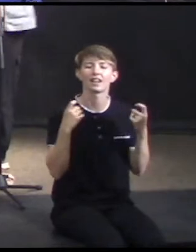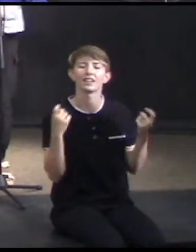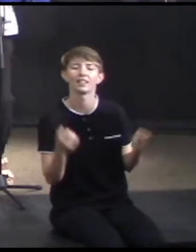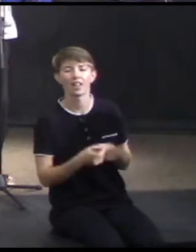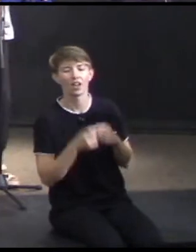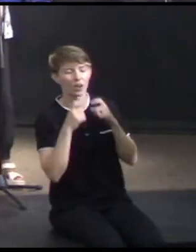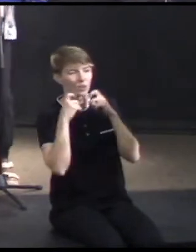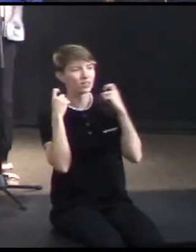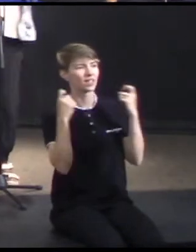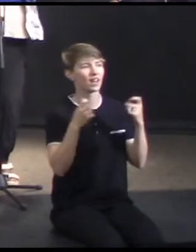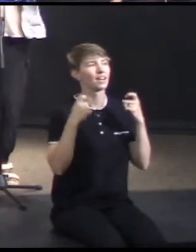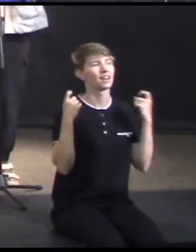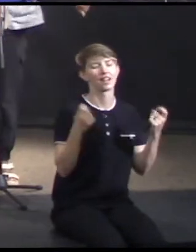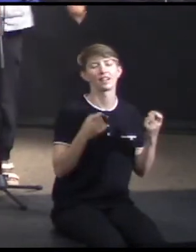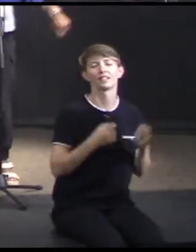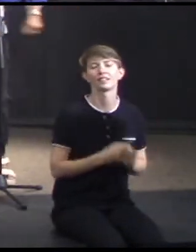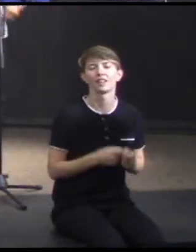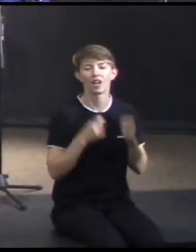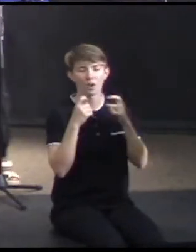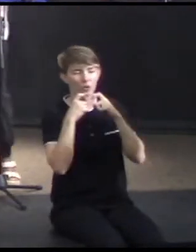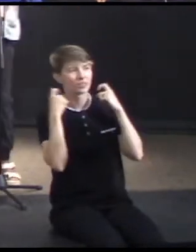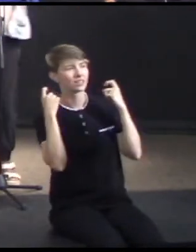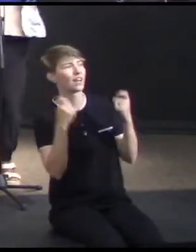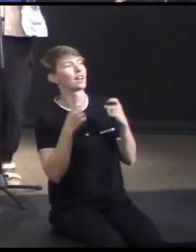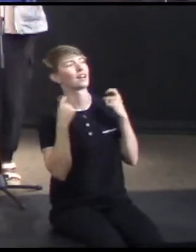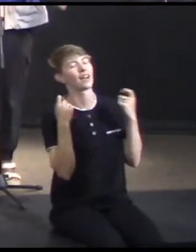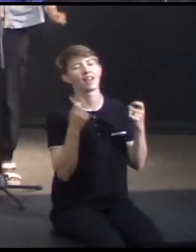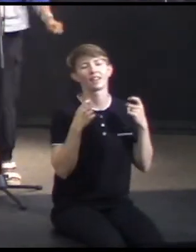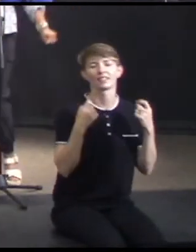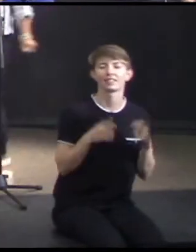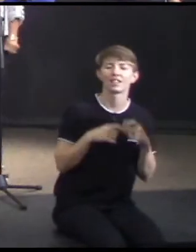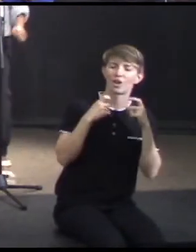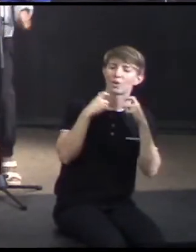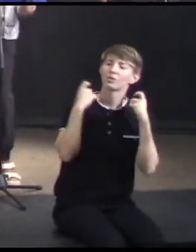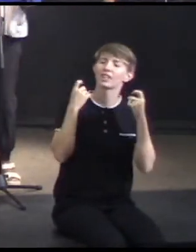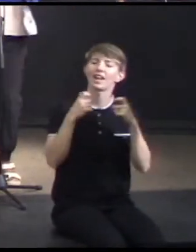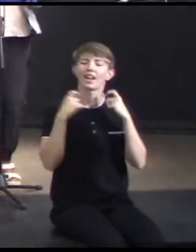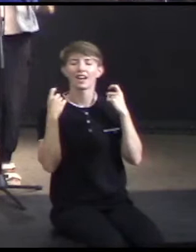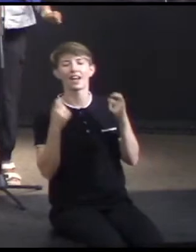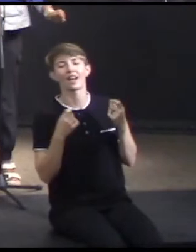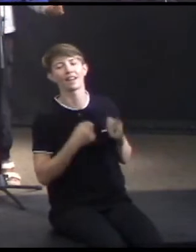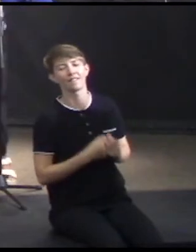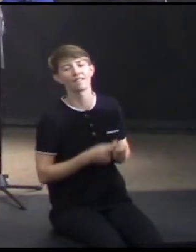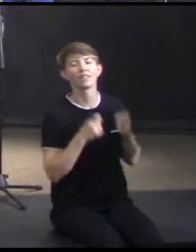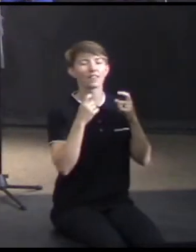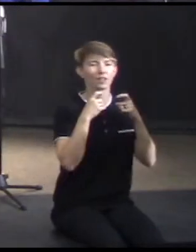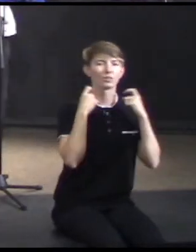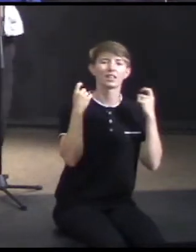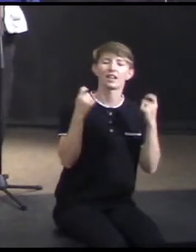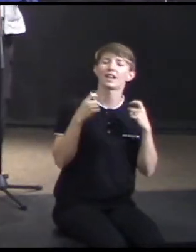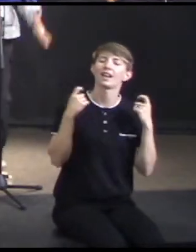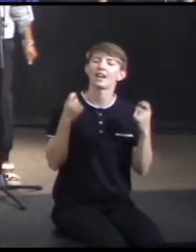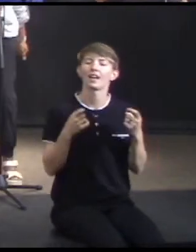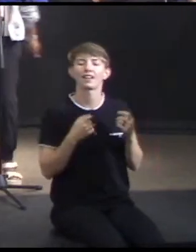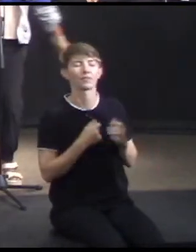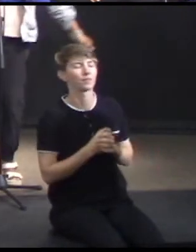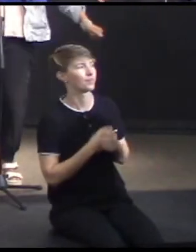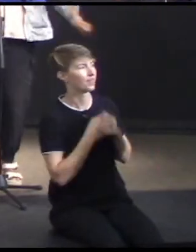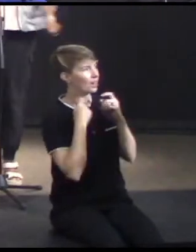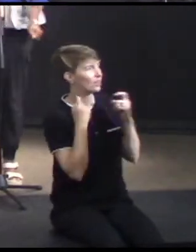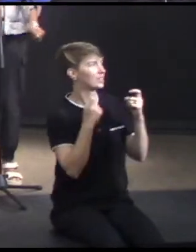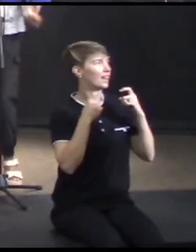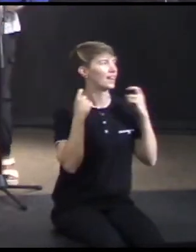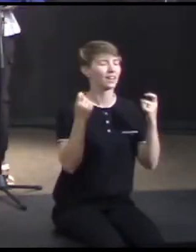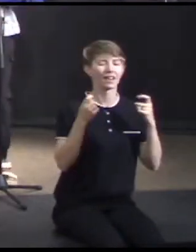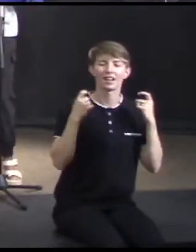hosanna, hosanna, hosanna, hosanna, hosanna, oh, oh, oh, oh,